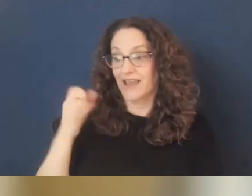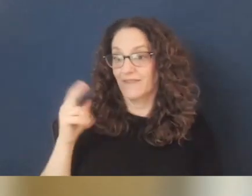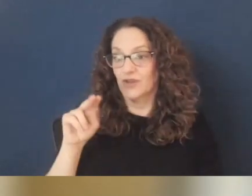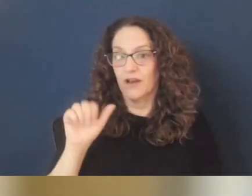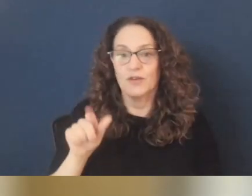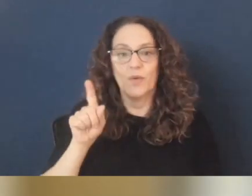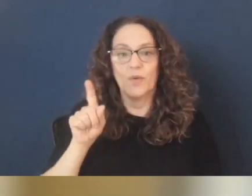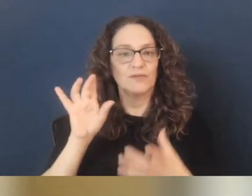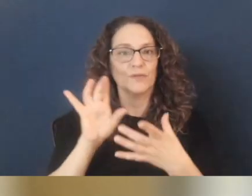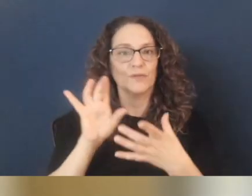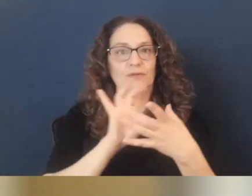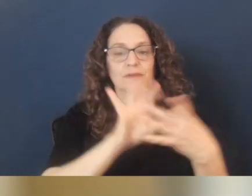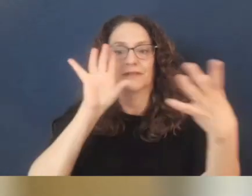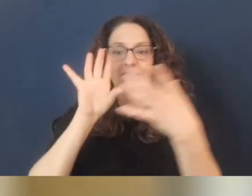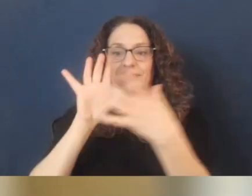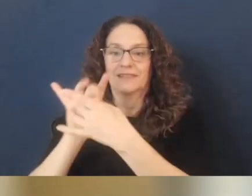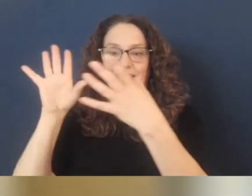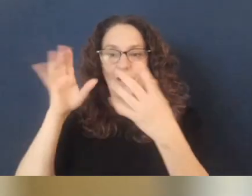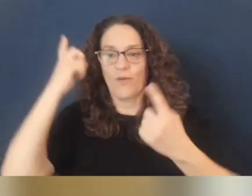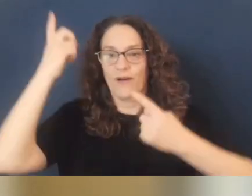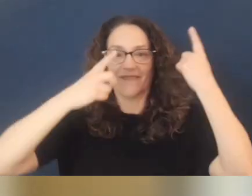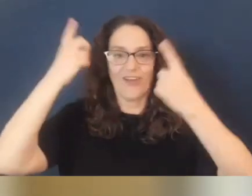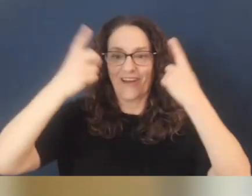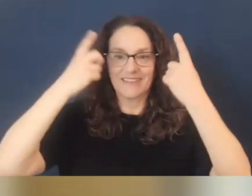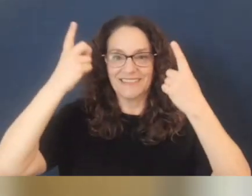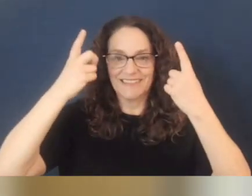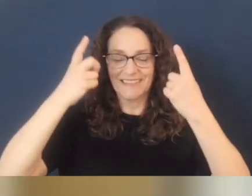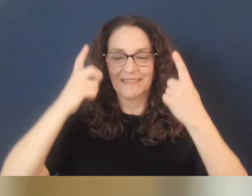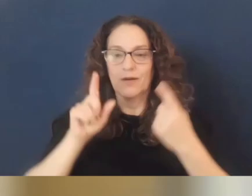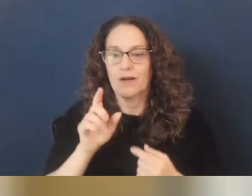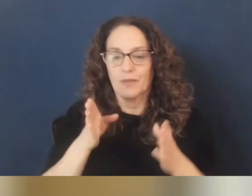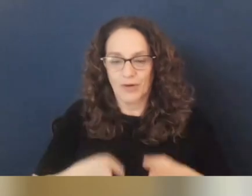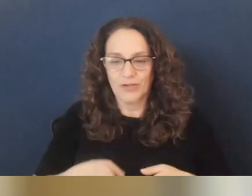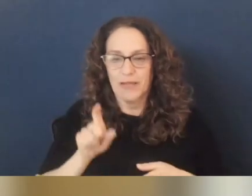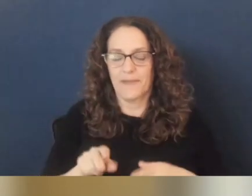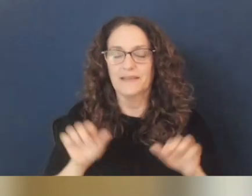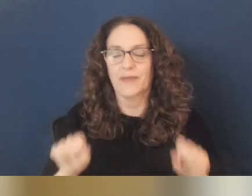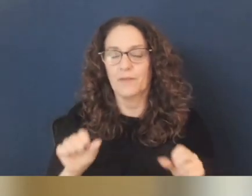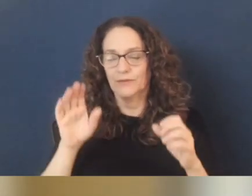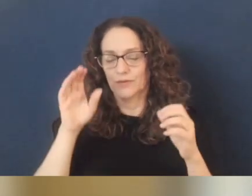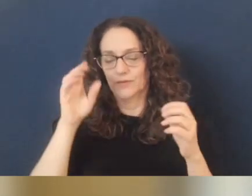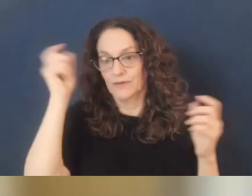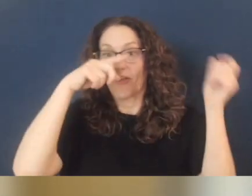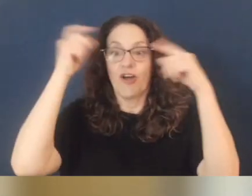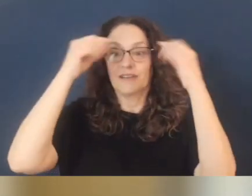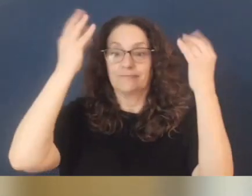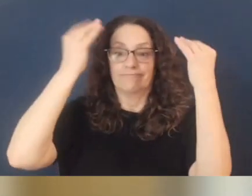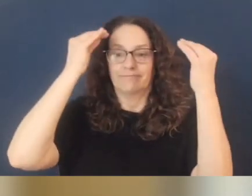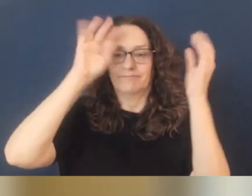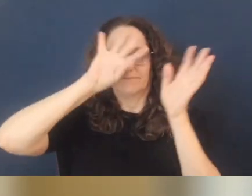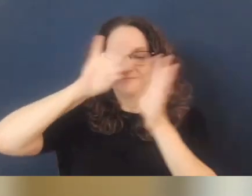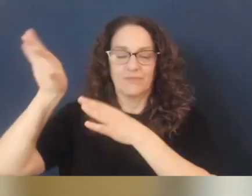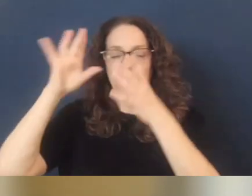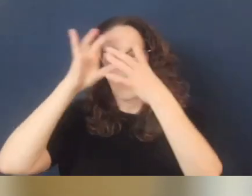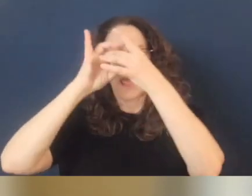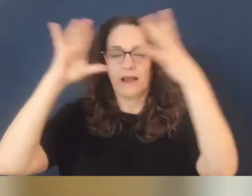Thoughts just don't permeate the states of absorption. So one must be able to let go of the thought and still and